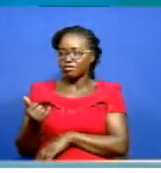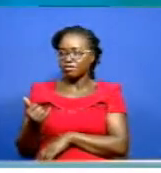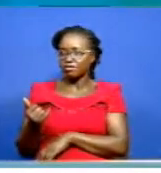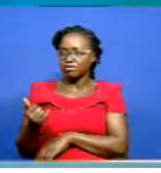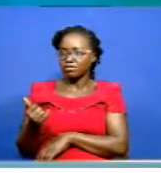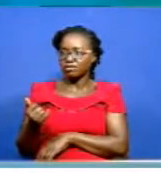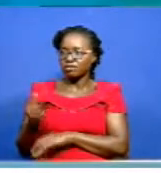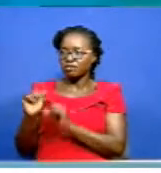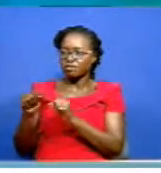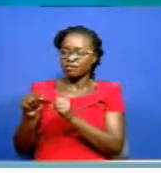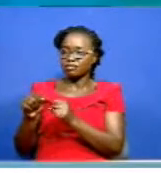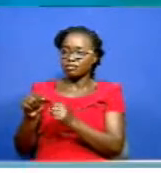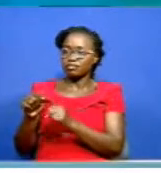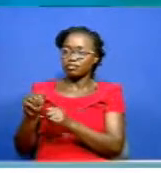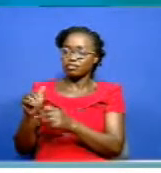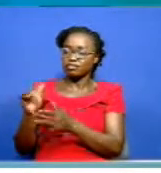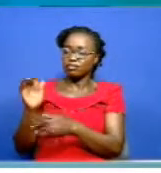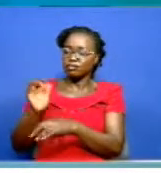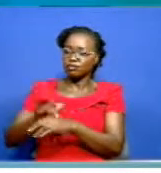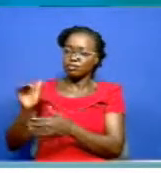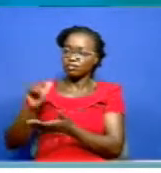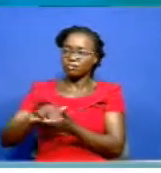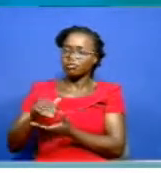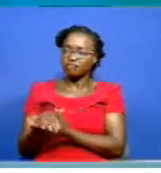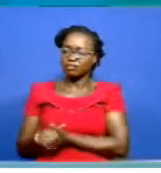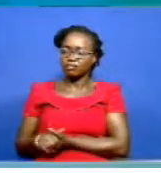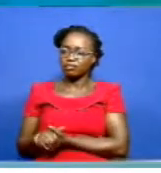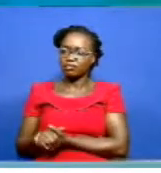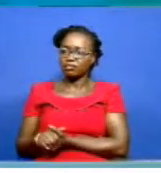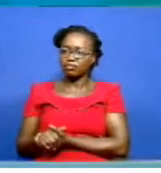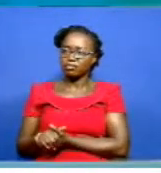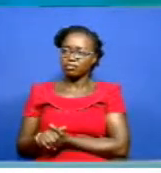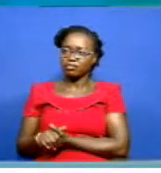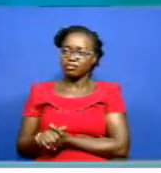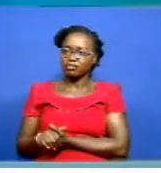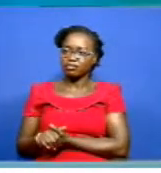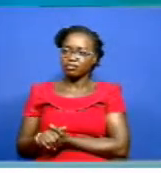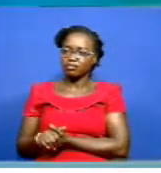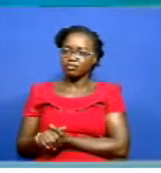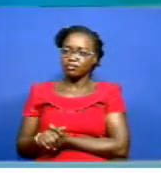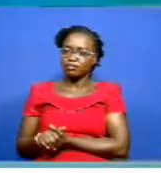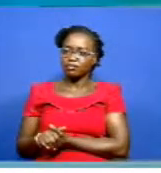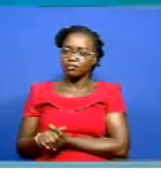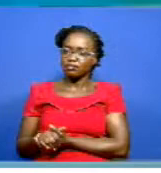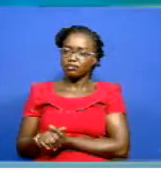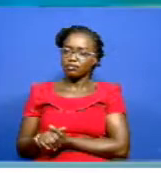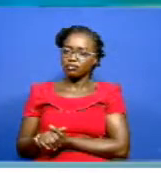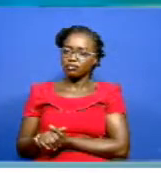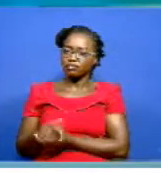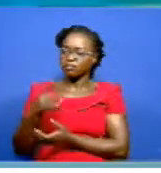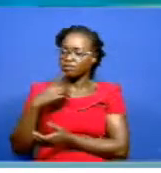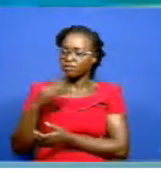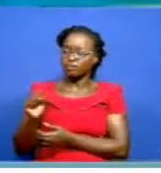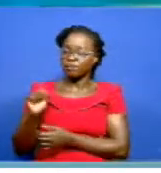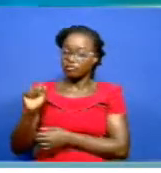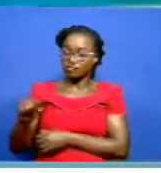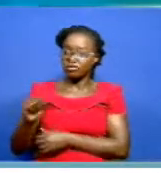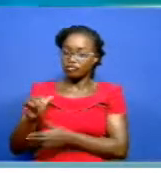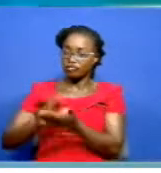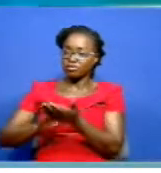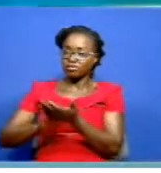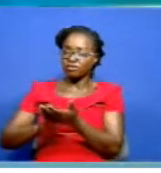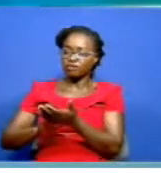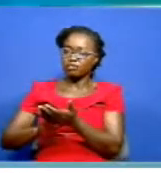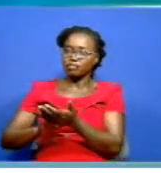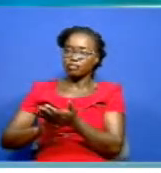you could get reinfected. Okay. Right after the first infection. So yes, it's recommended that you